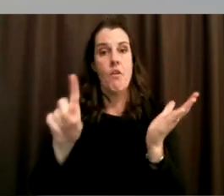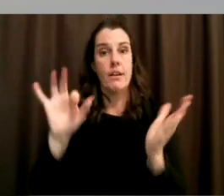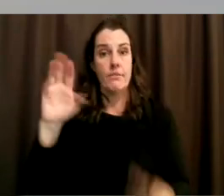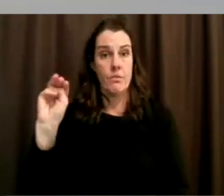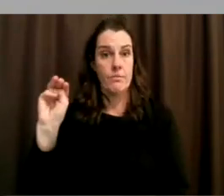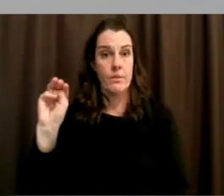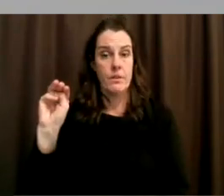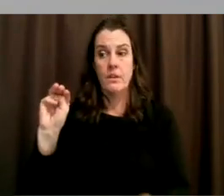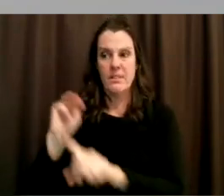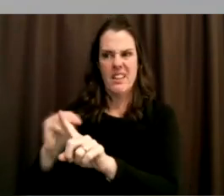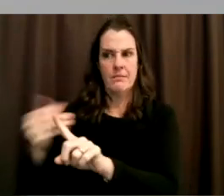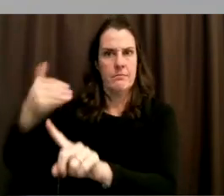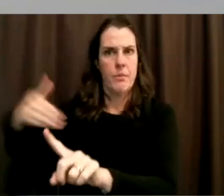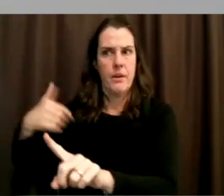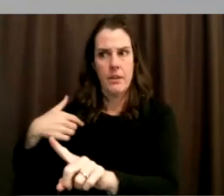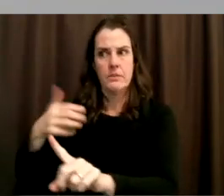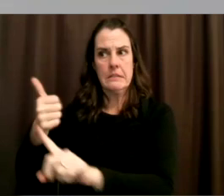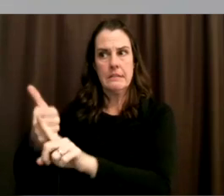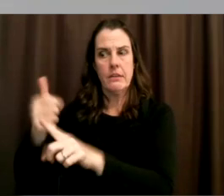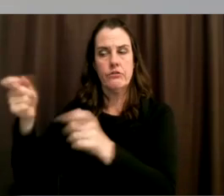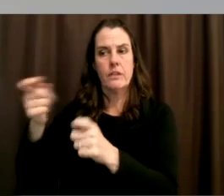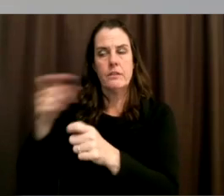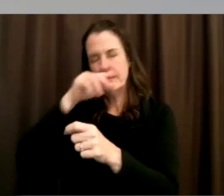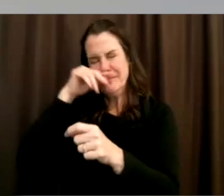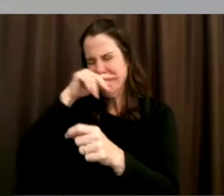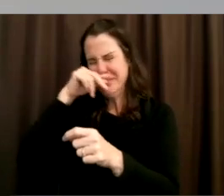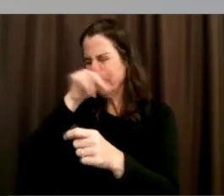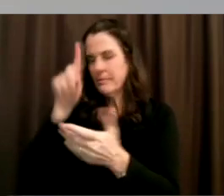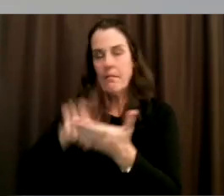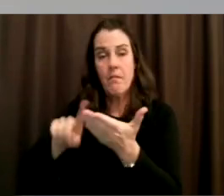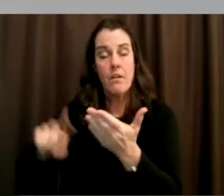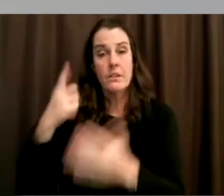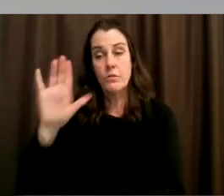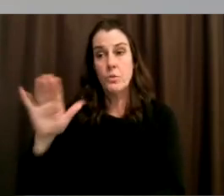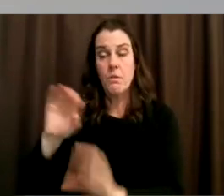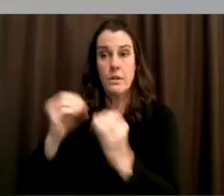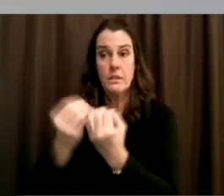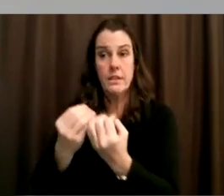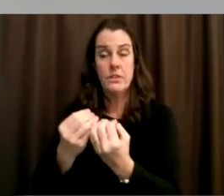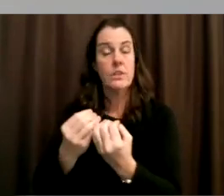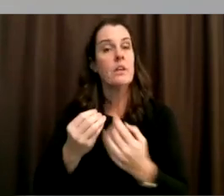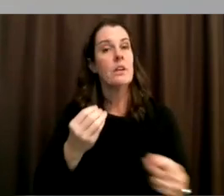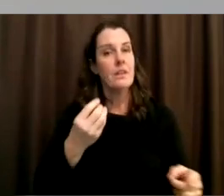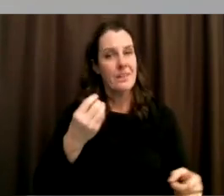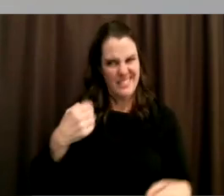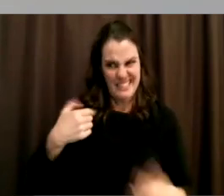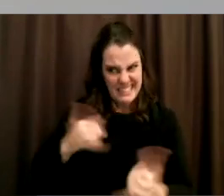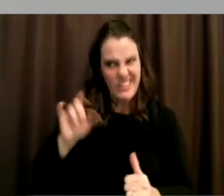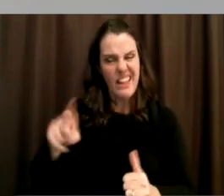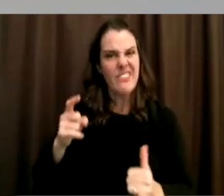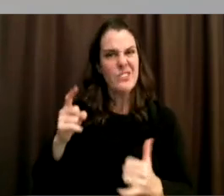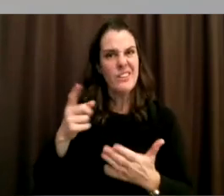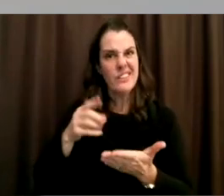prior self-directed financial reviews or audits for your organization, do you have to go through a procurement process for